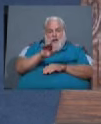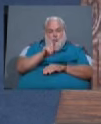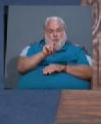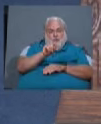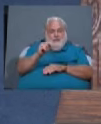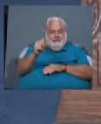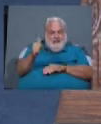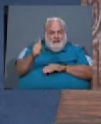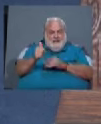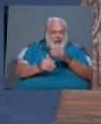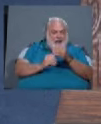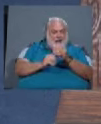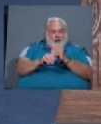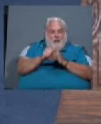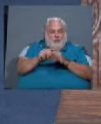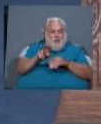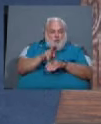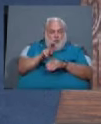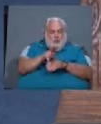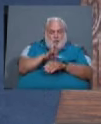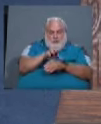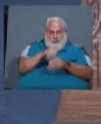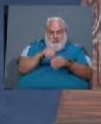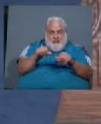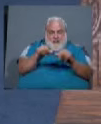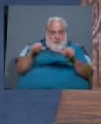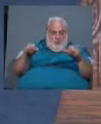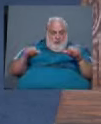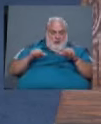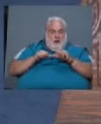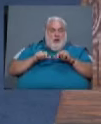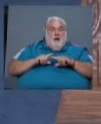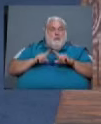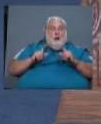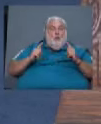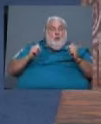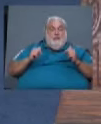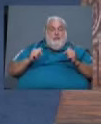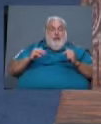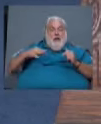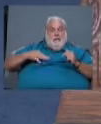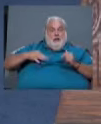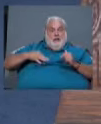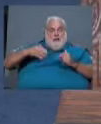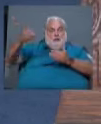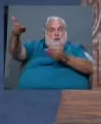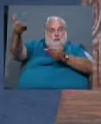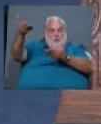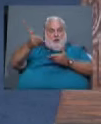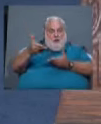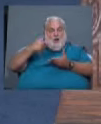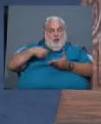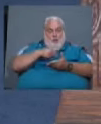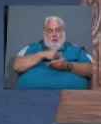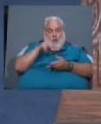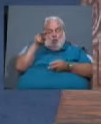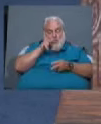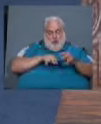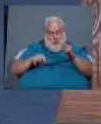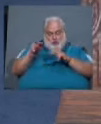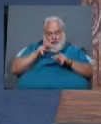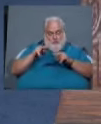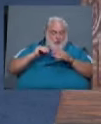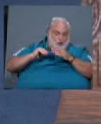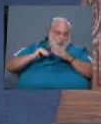they added some other uses. And when this application came in, we looked at the new